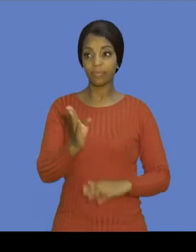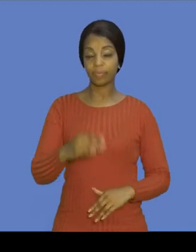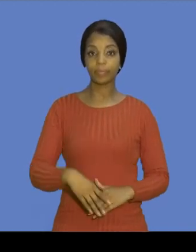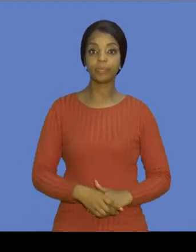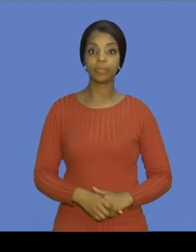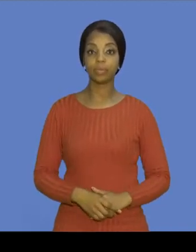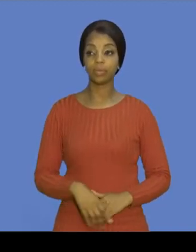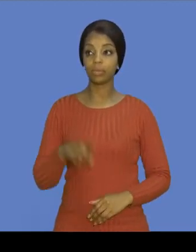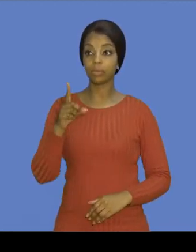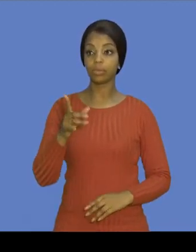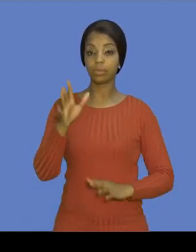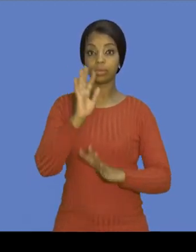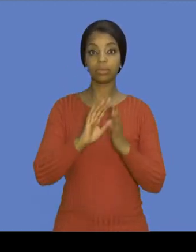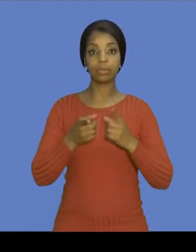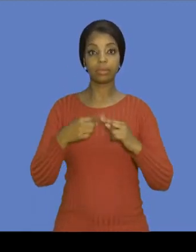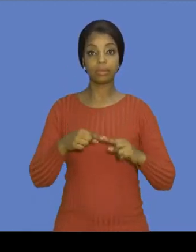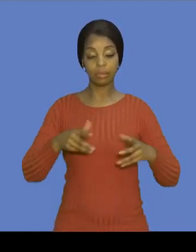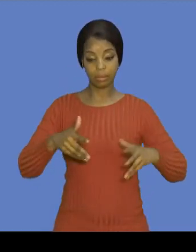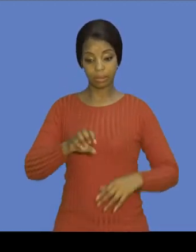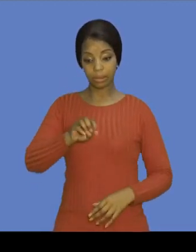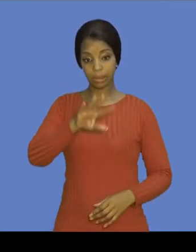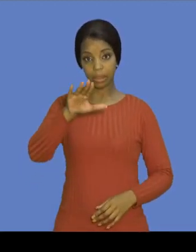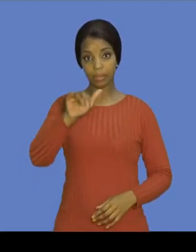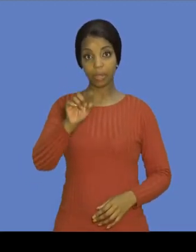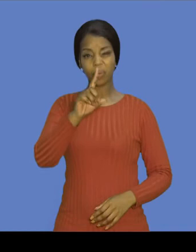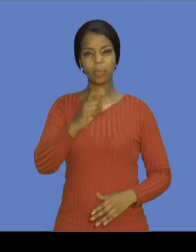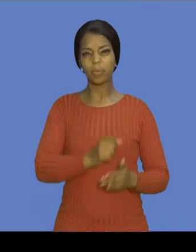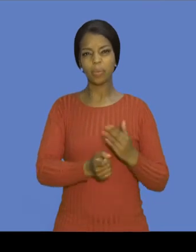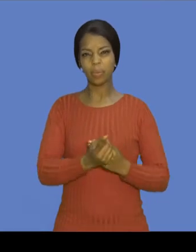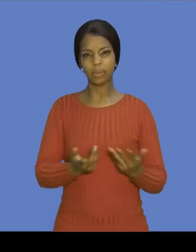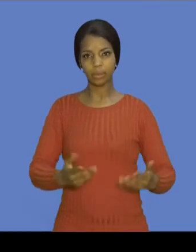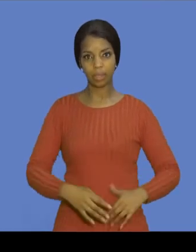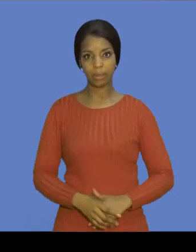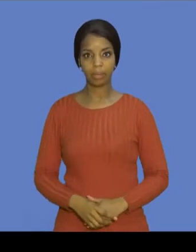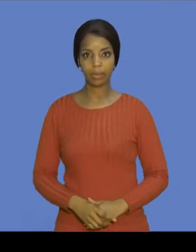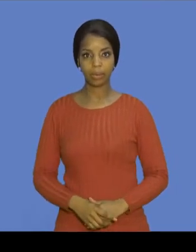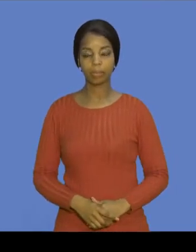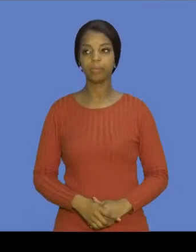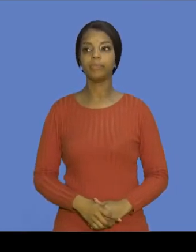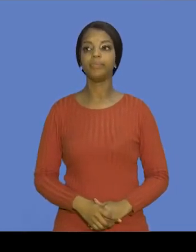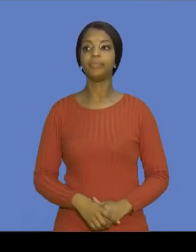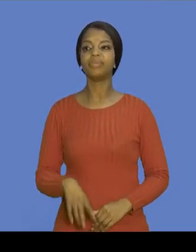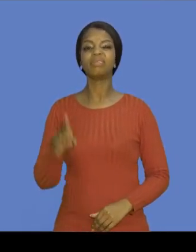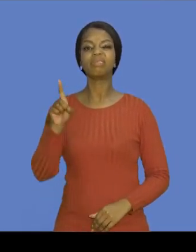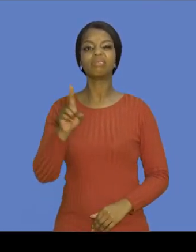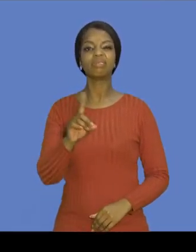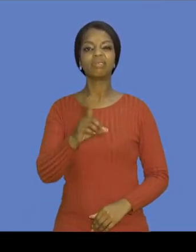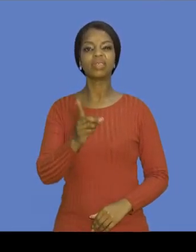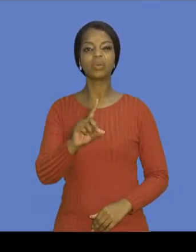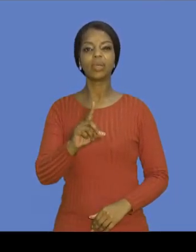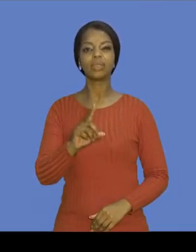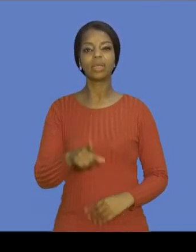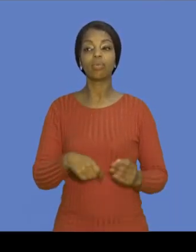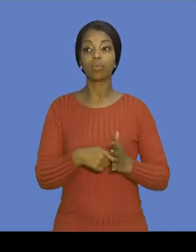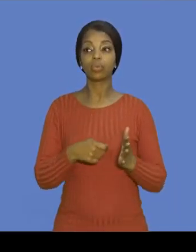what is happening with the inflation in South Africa in specific. So this talks about the consumer price